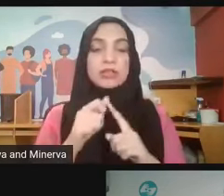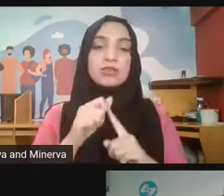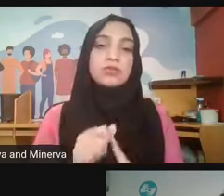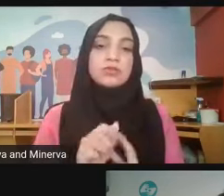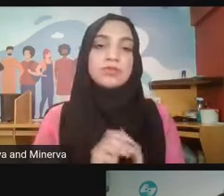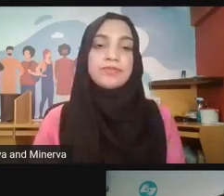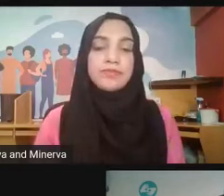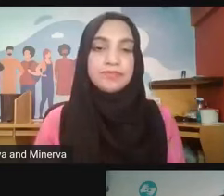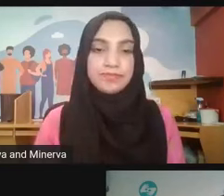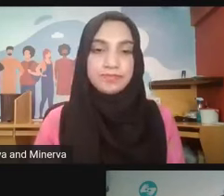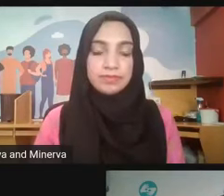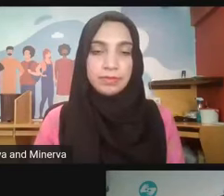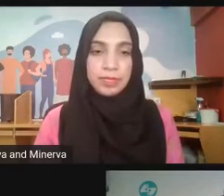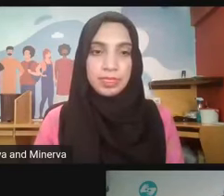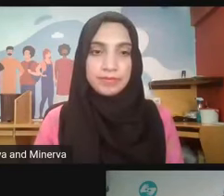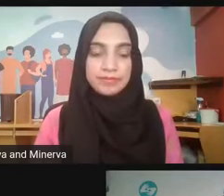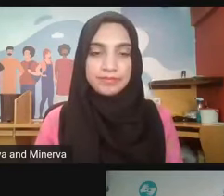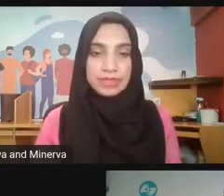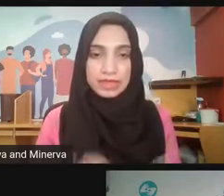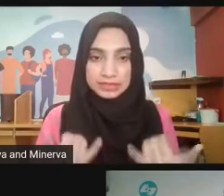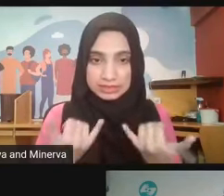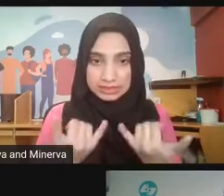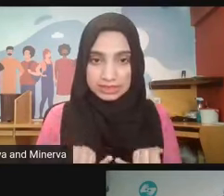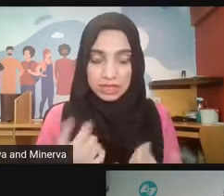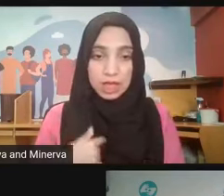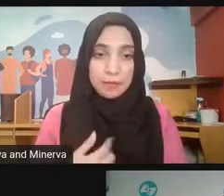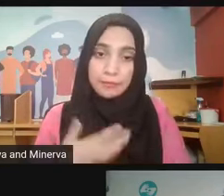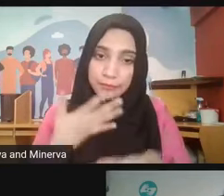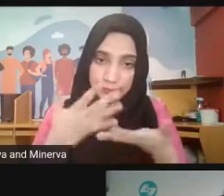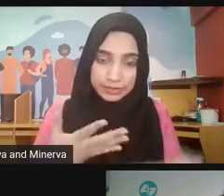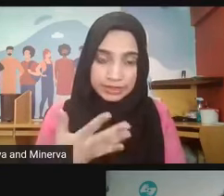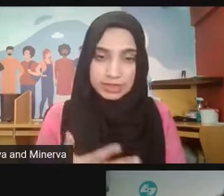So now we are going to talk about the special bras that I